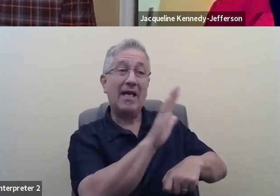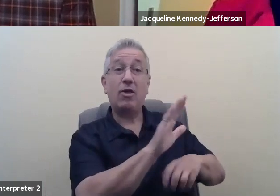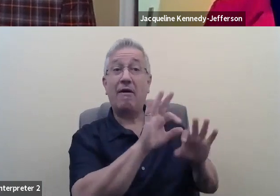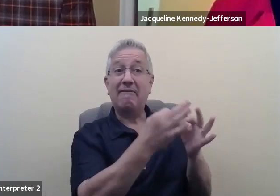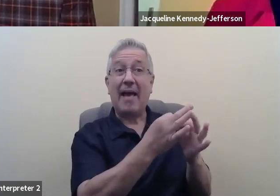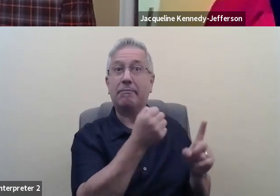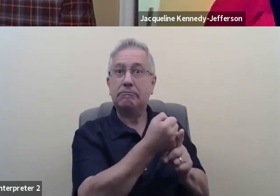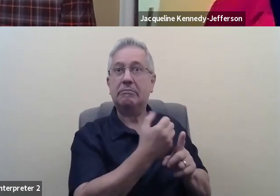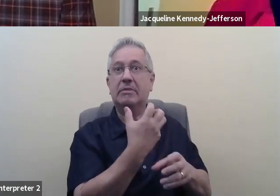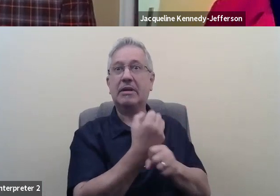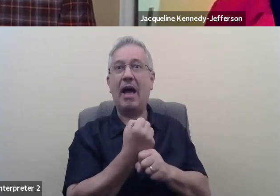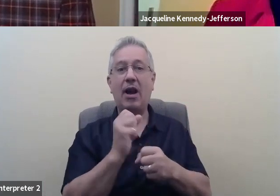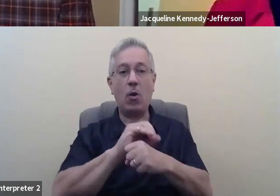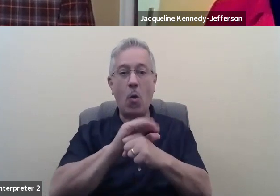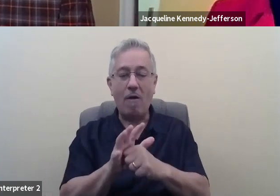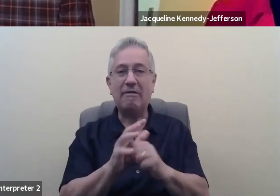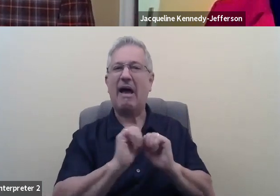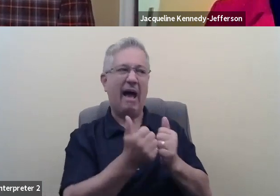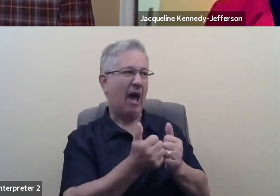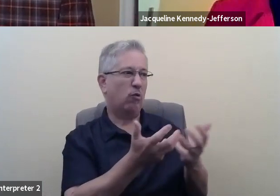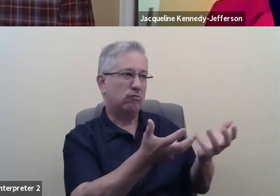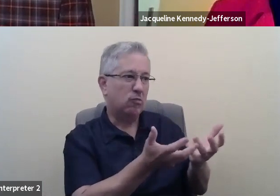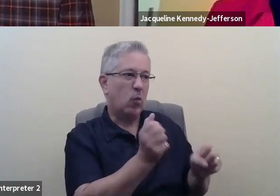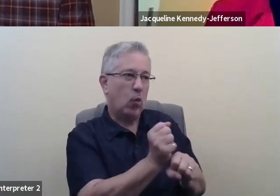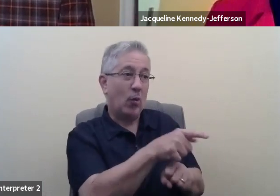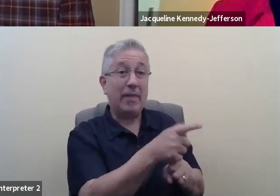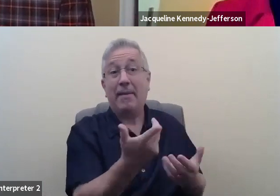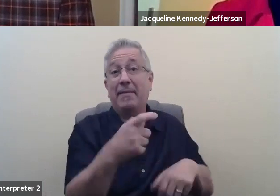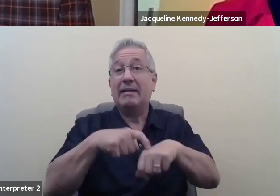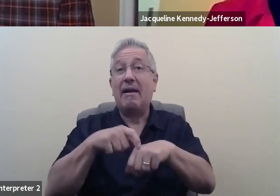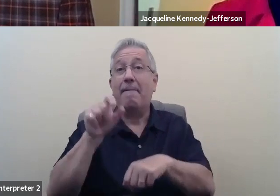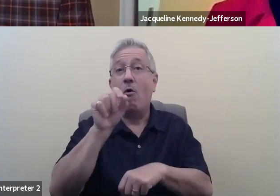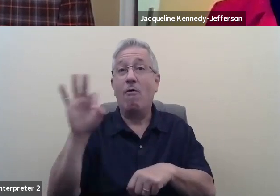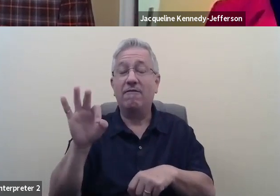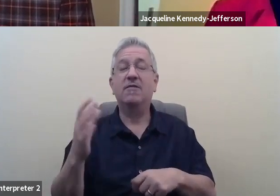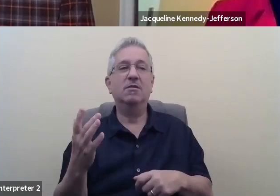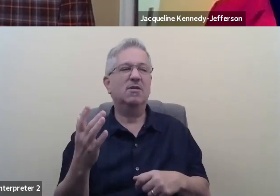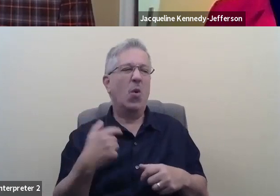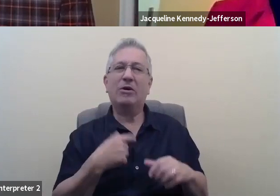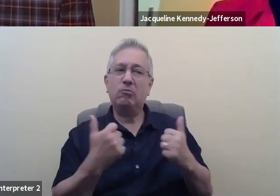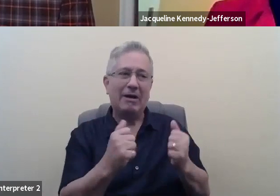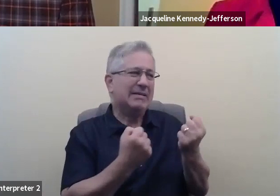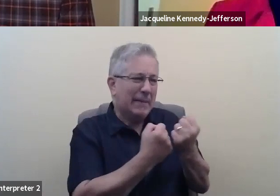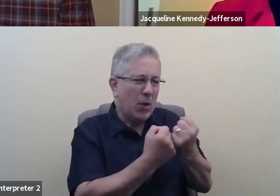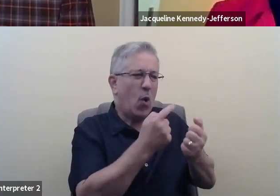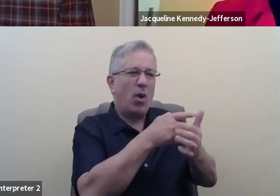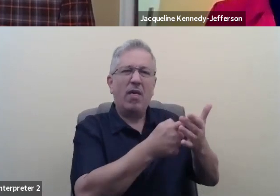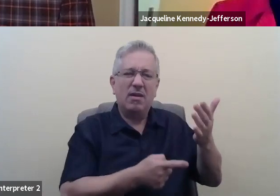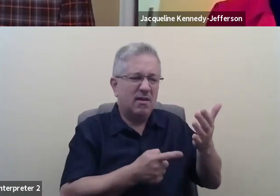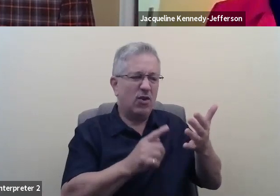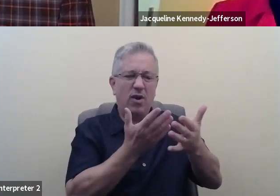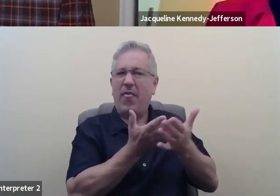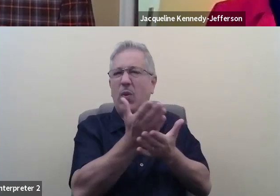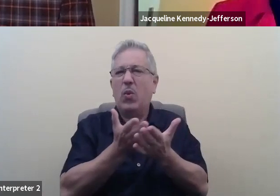or themselves have gotten COVID. So being able to have more time off in order to be able to support that. Also, stipends. We've